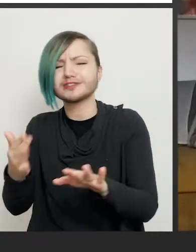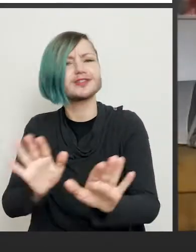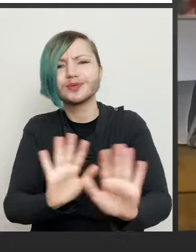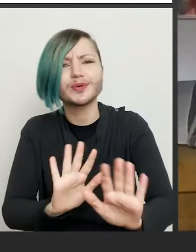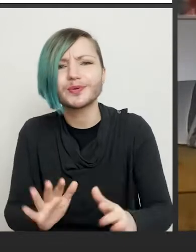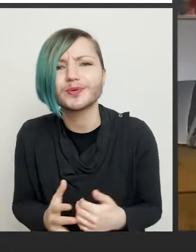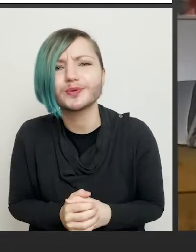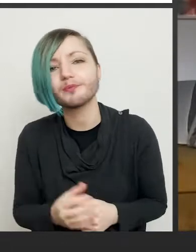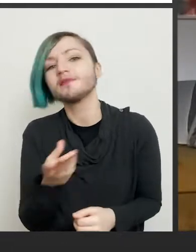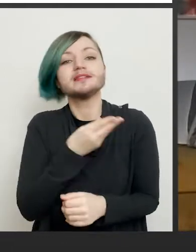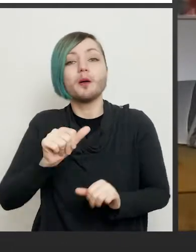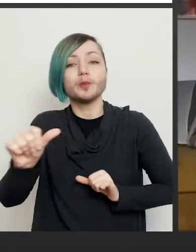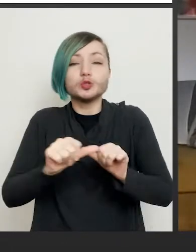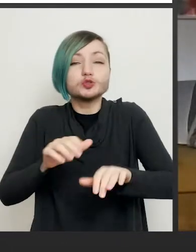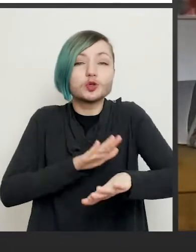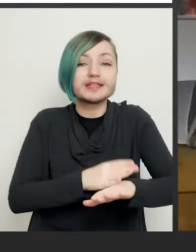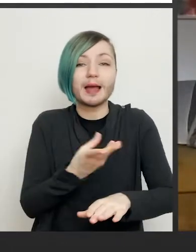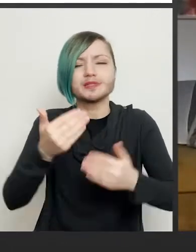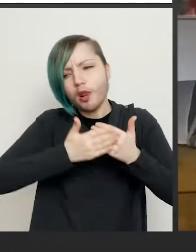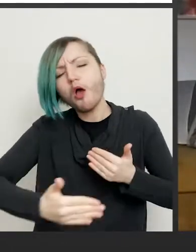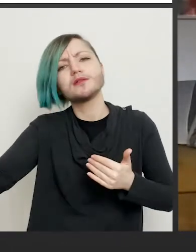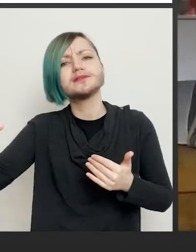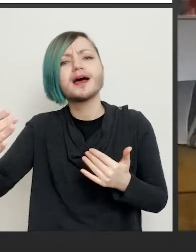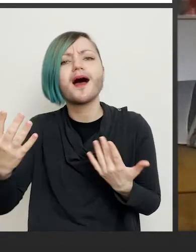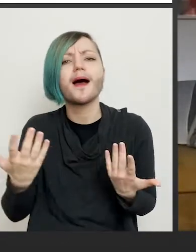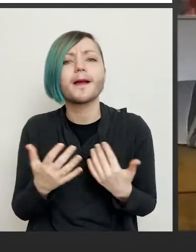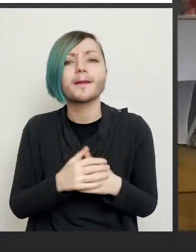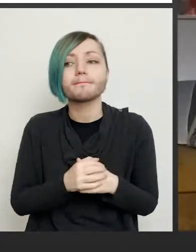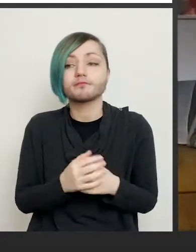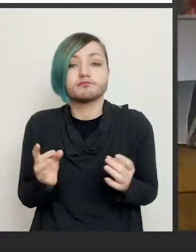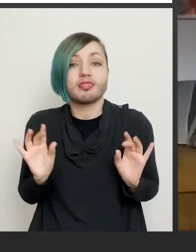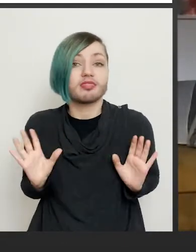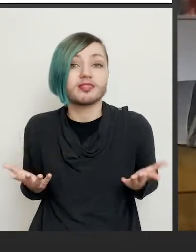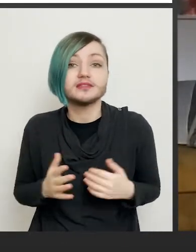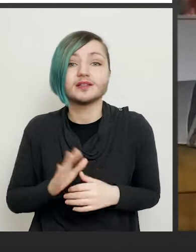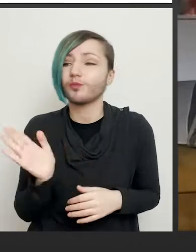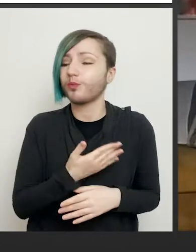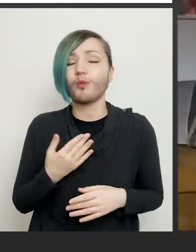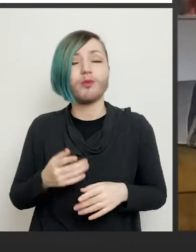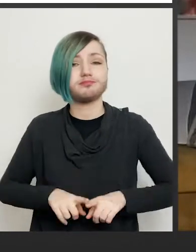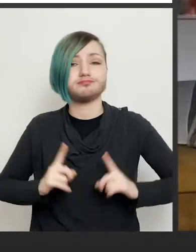take a really short time, other people take a longer time, and that's just how it is. We're all different